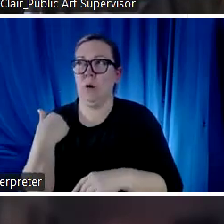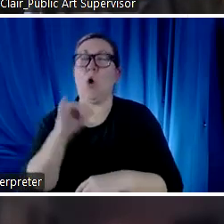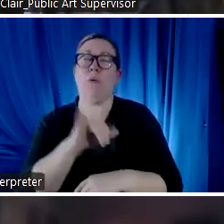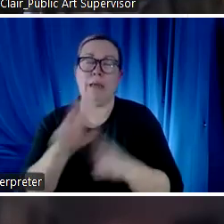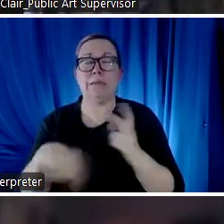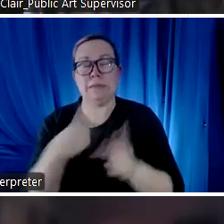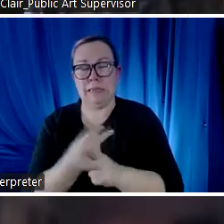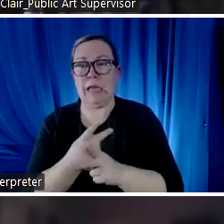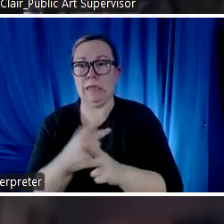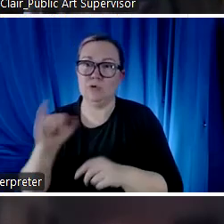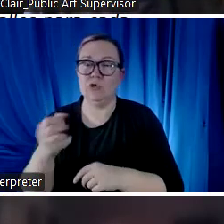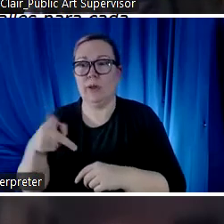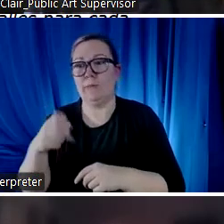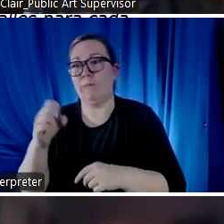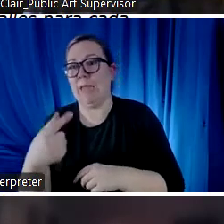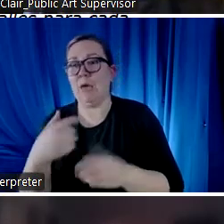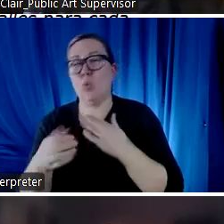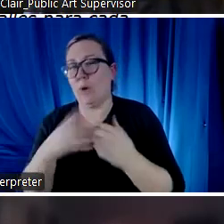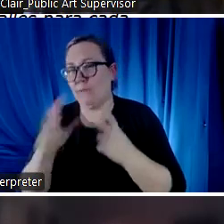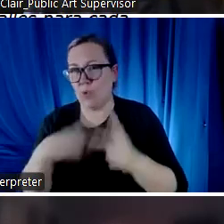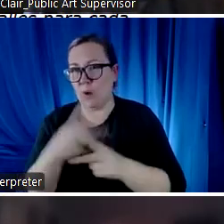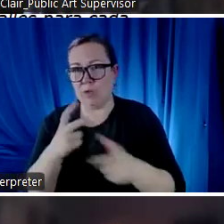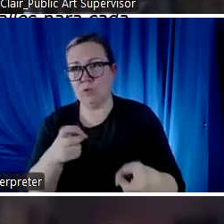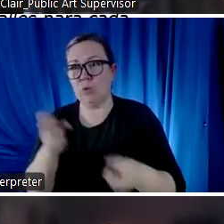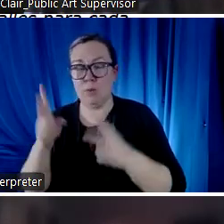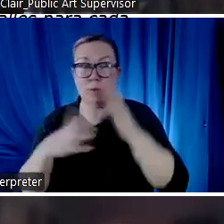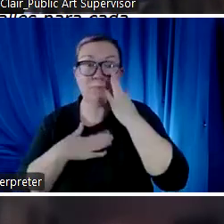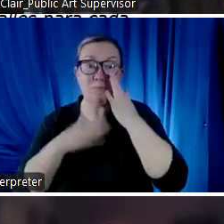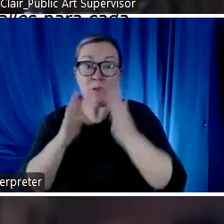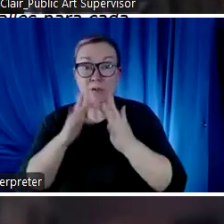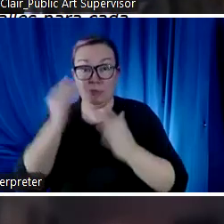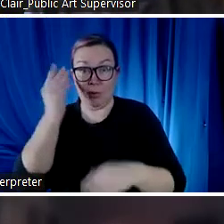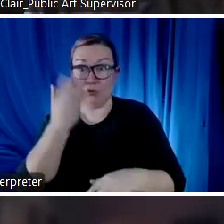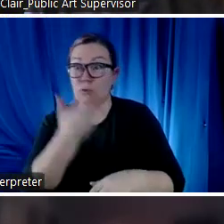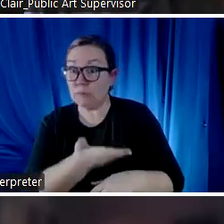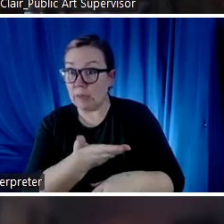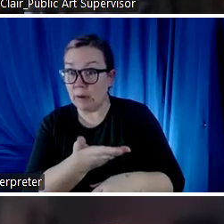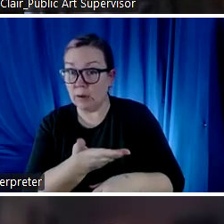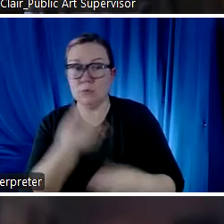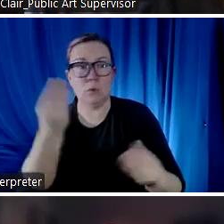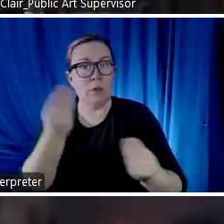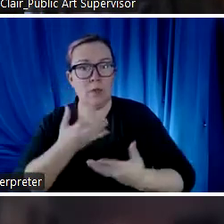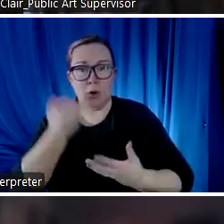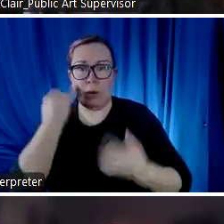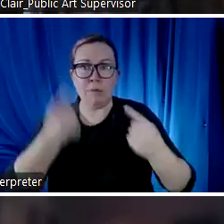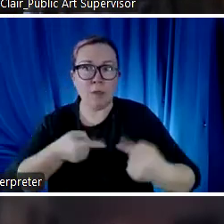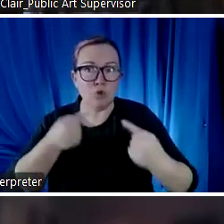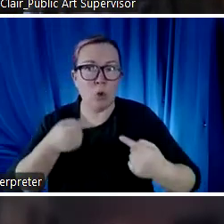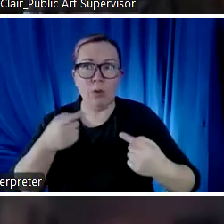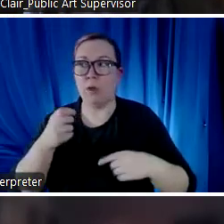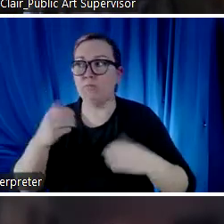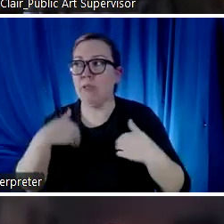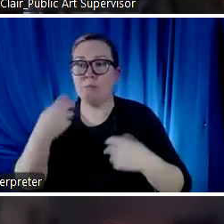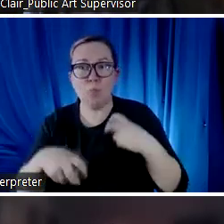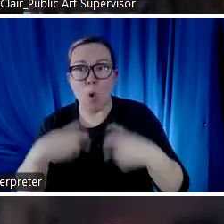formats, what we're asking for. Again, my contact information is here, so let me know if you have any issues or